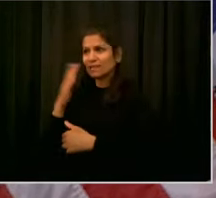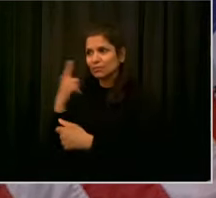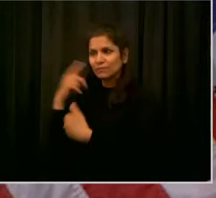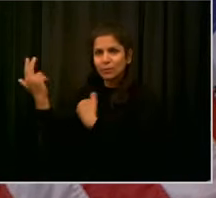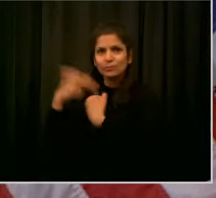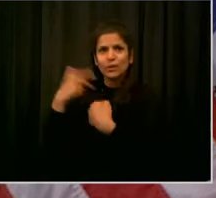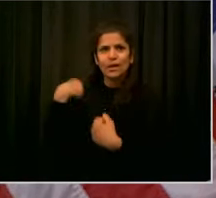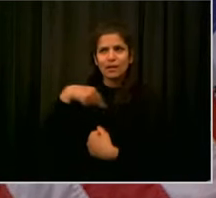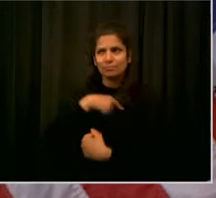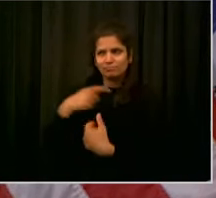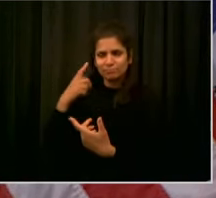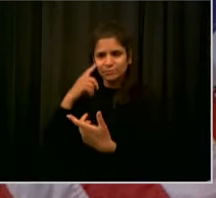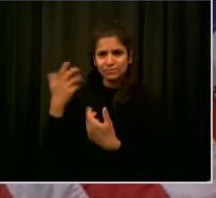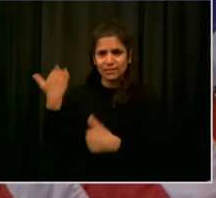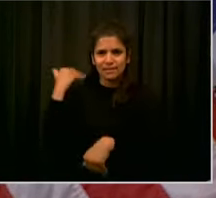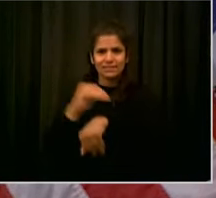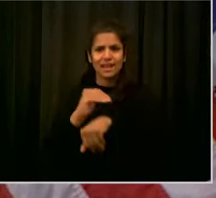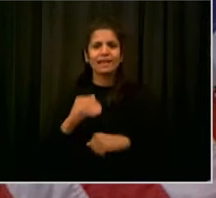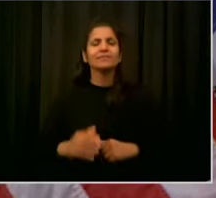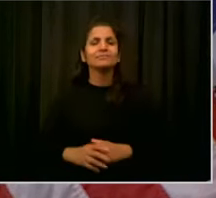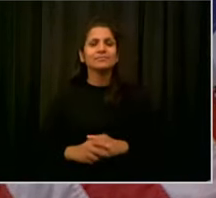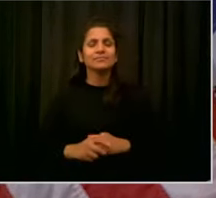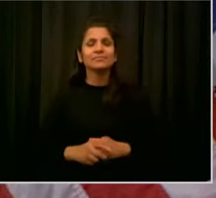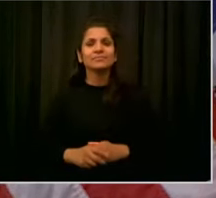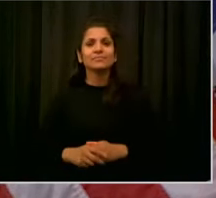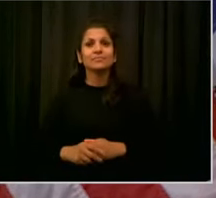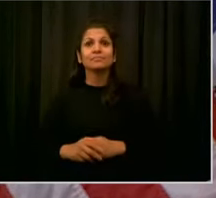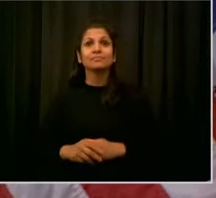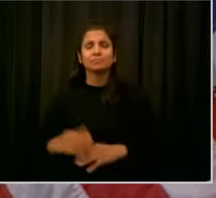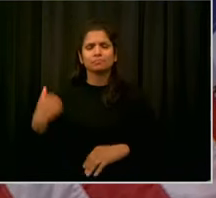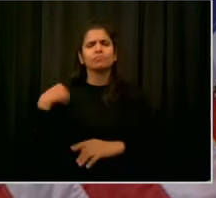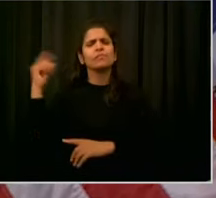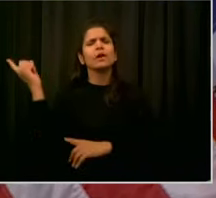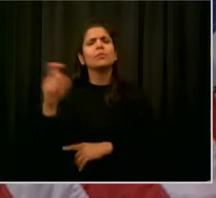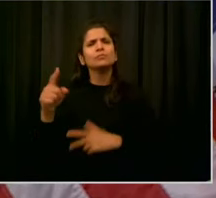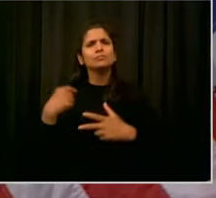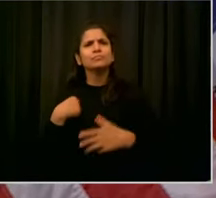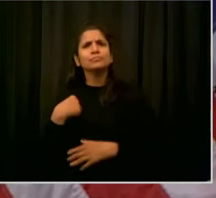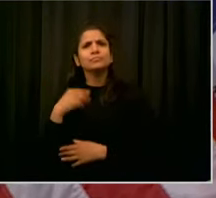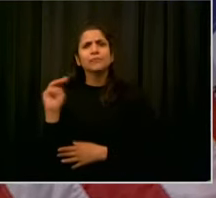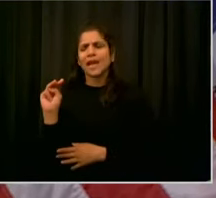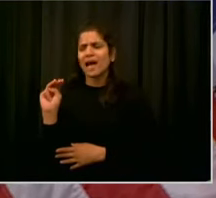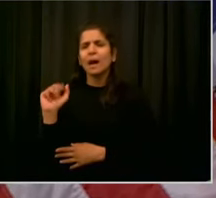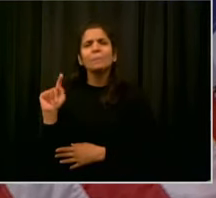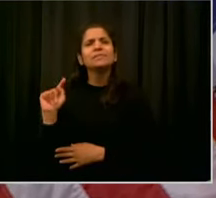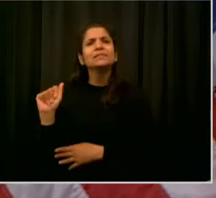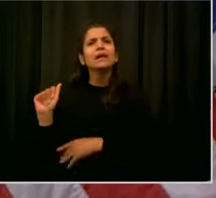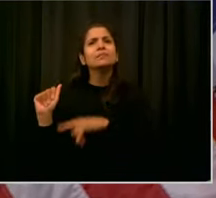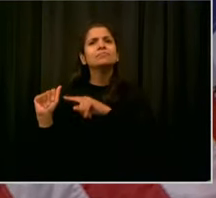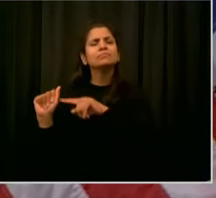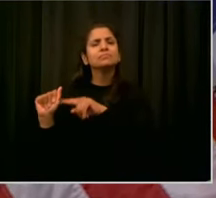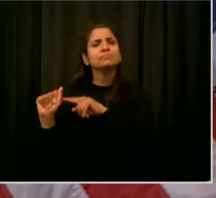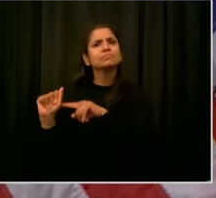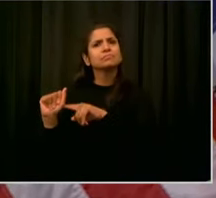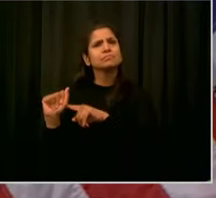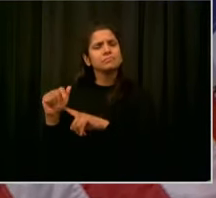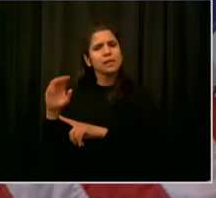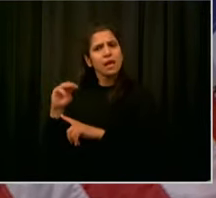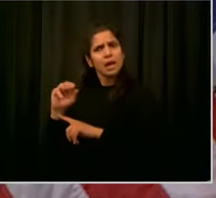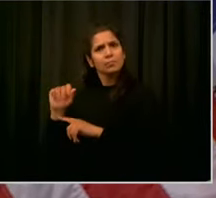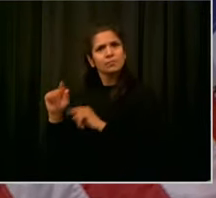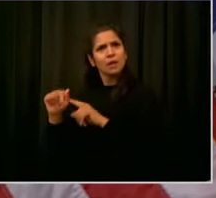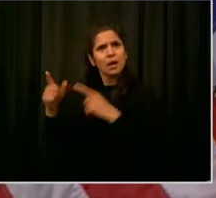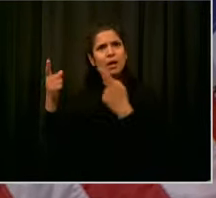So my questions are, so the MTA wants the city to provide volunteers to help with the social distancing efforts. Is that